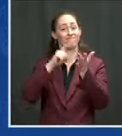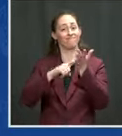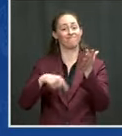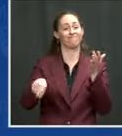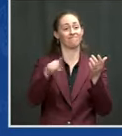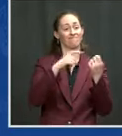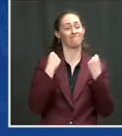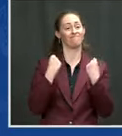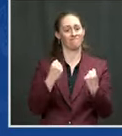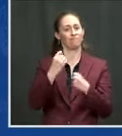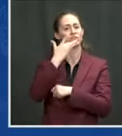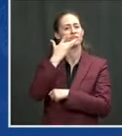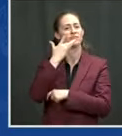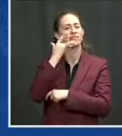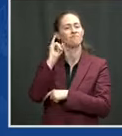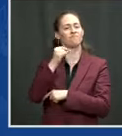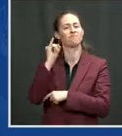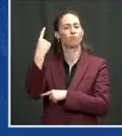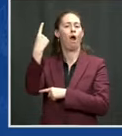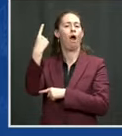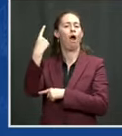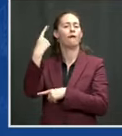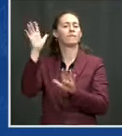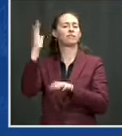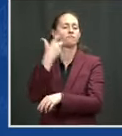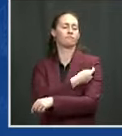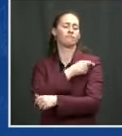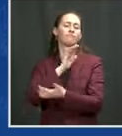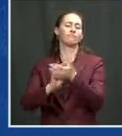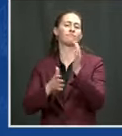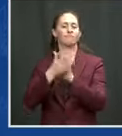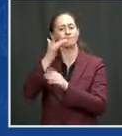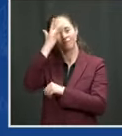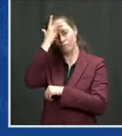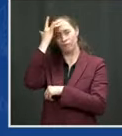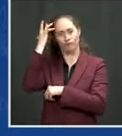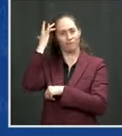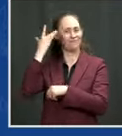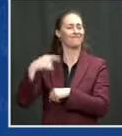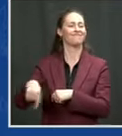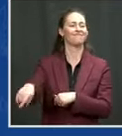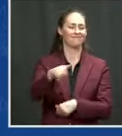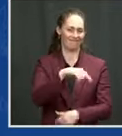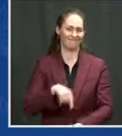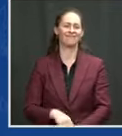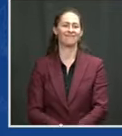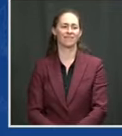Johnson & Johnson. They want that one shot and to be done. There also clearly was an appetite for walk-up clinics.